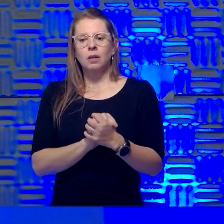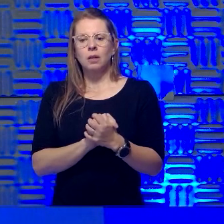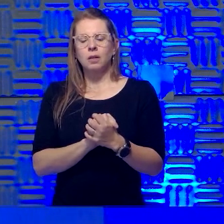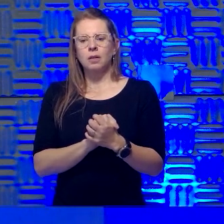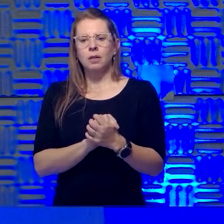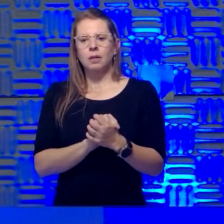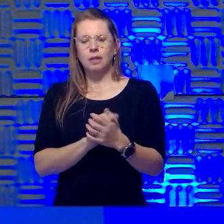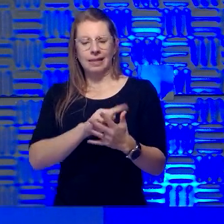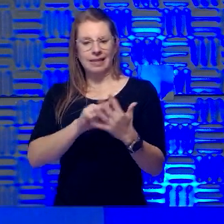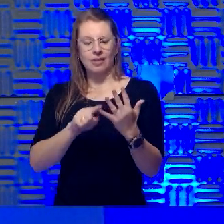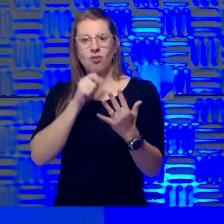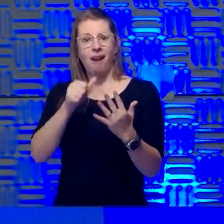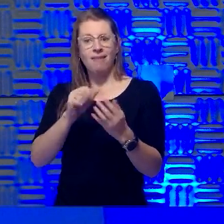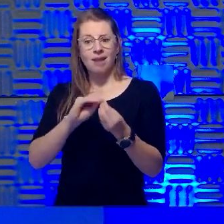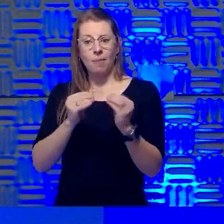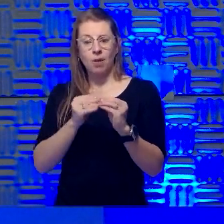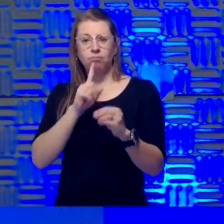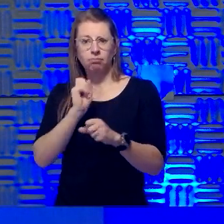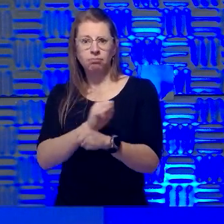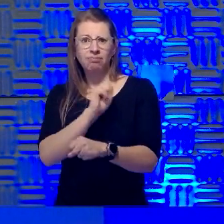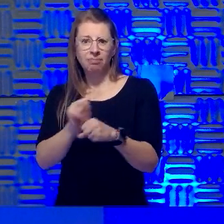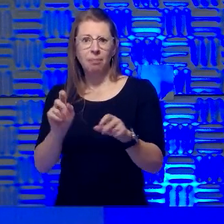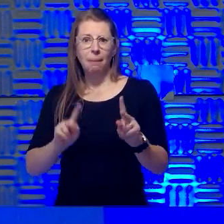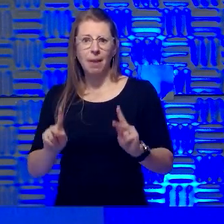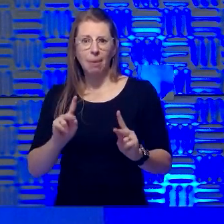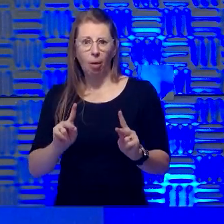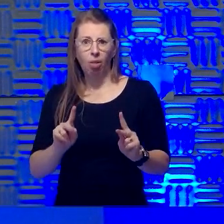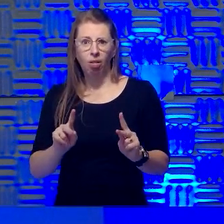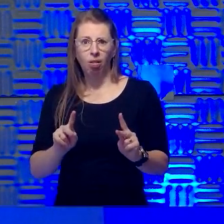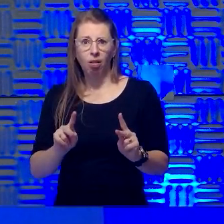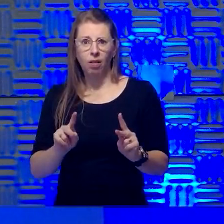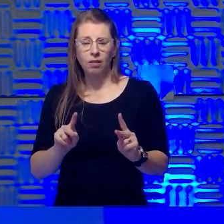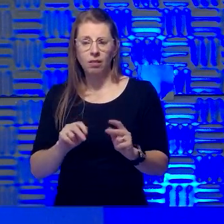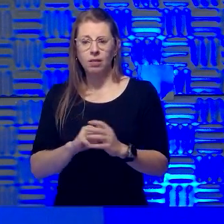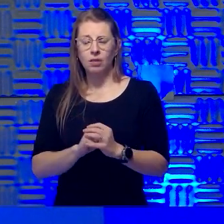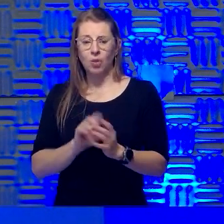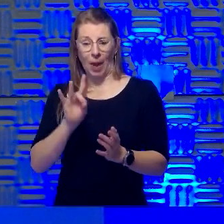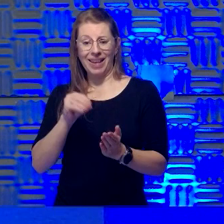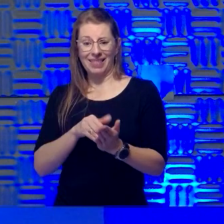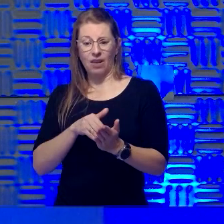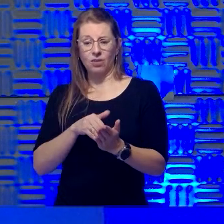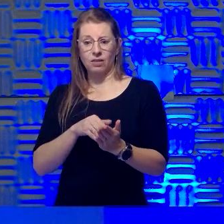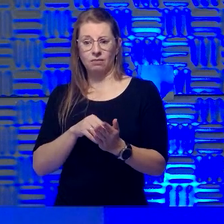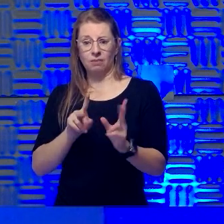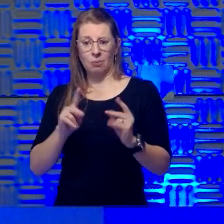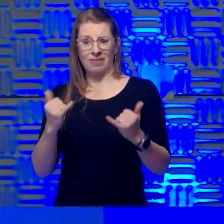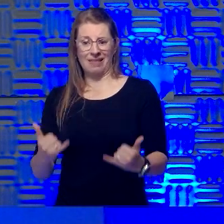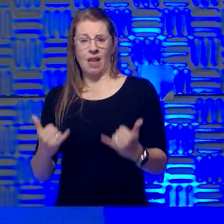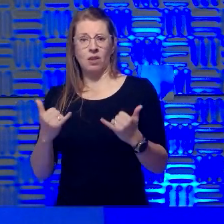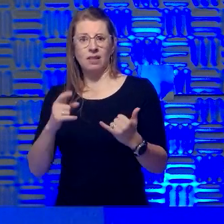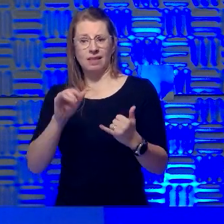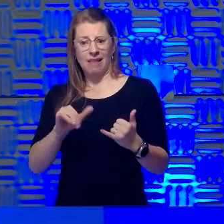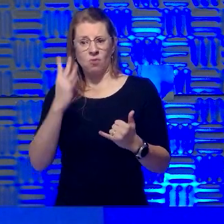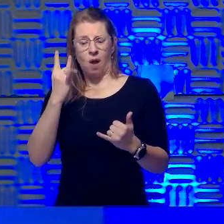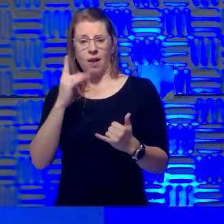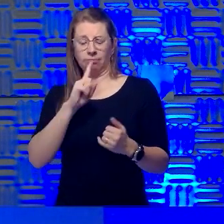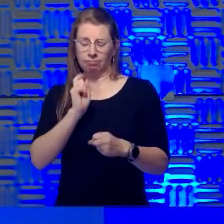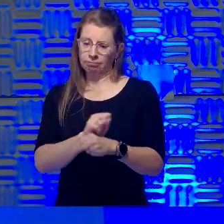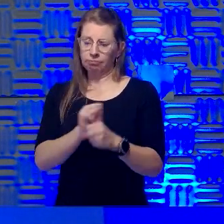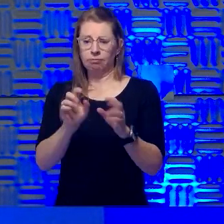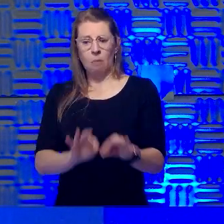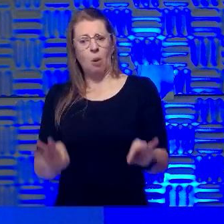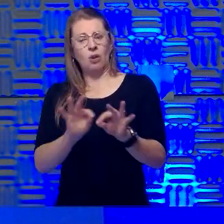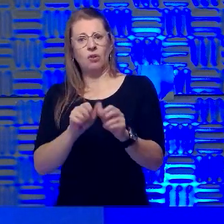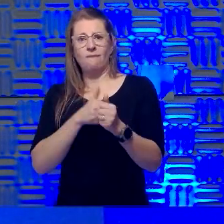These are not just numbers, these are real people, these are our loved ones. And so that's why it is so vitally important for everybody to be doing